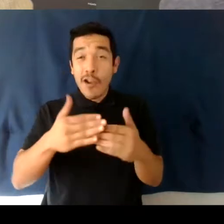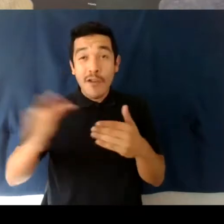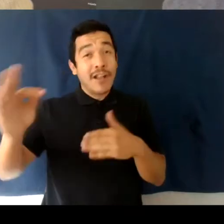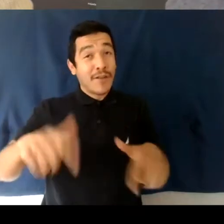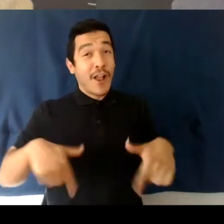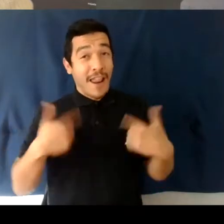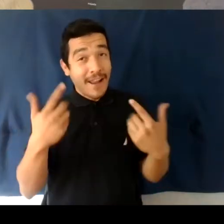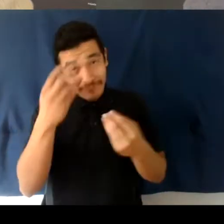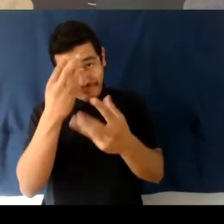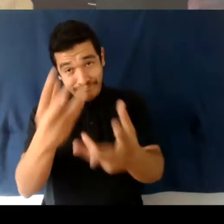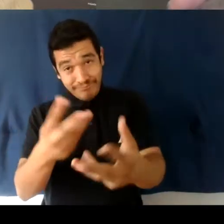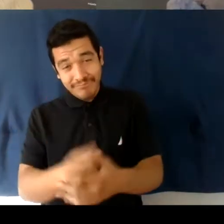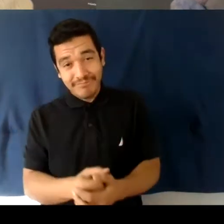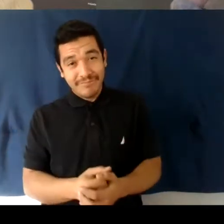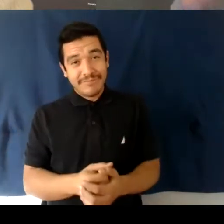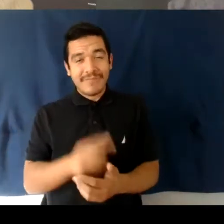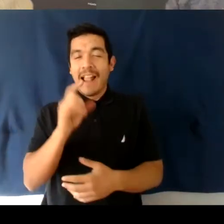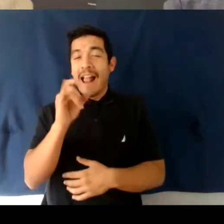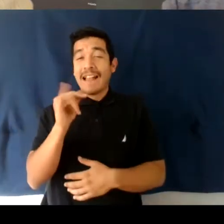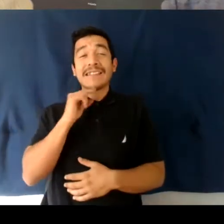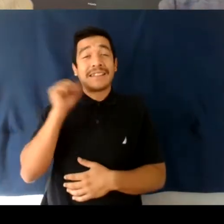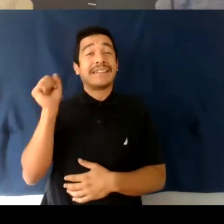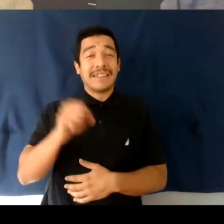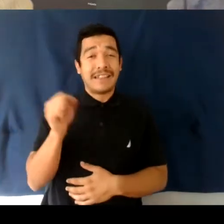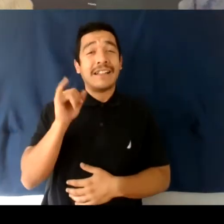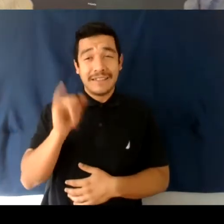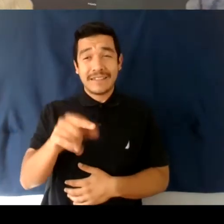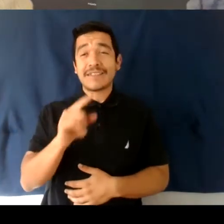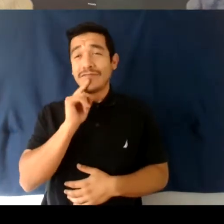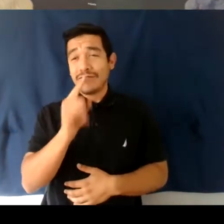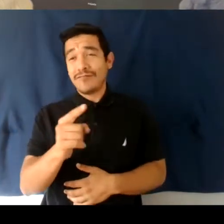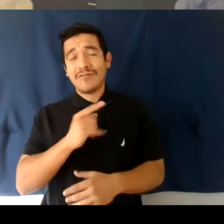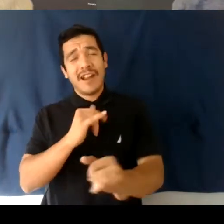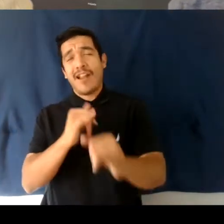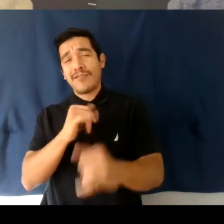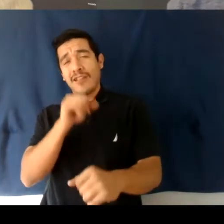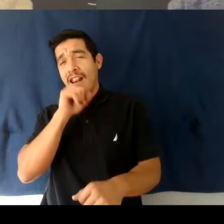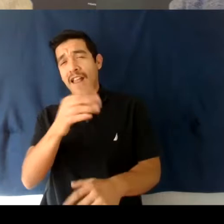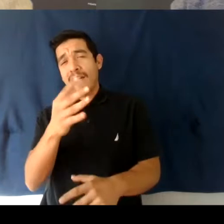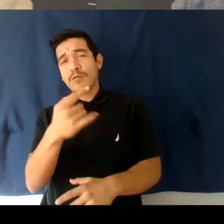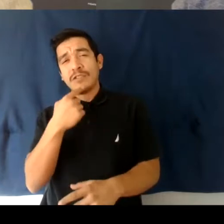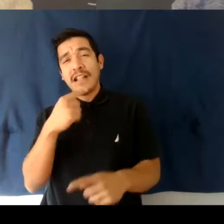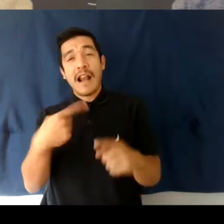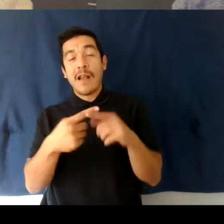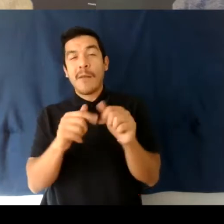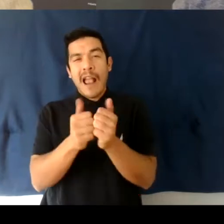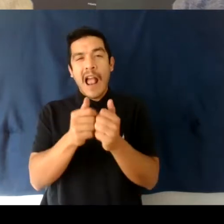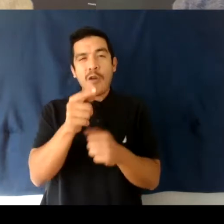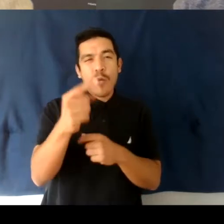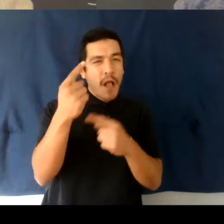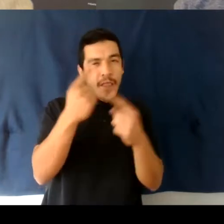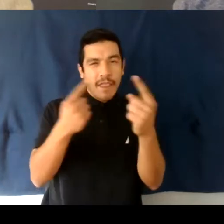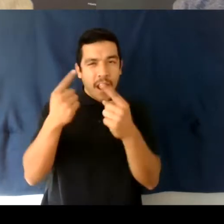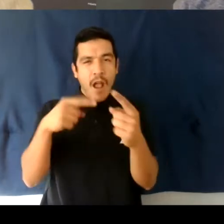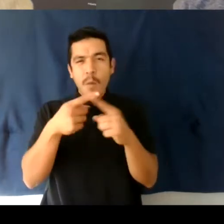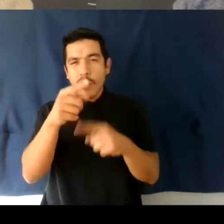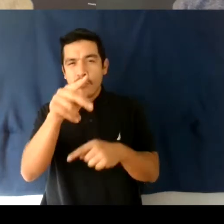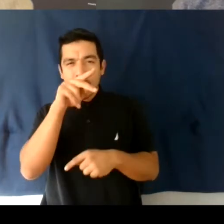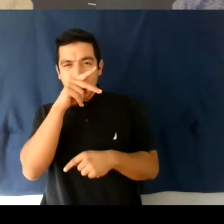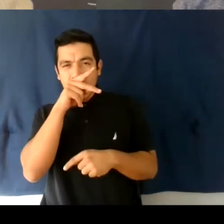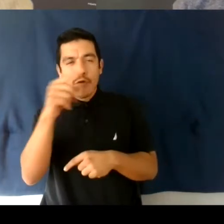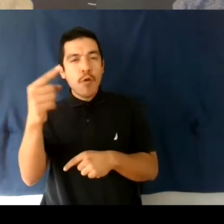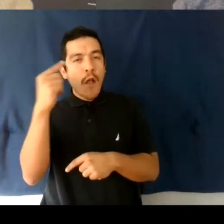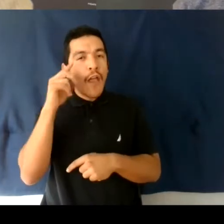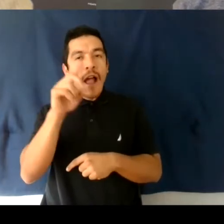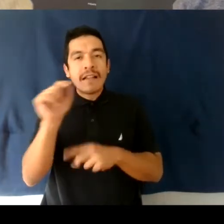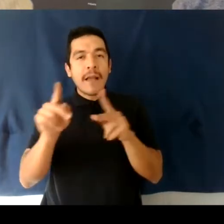Yeah. Yeah, no, that's so true. And I also love what you said, how you thought when you were a kid, you thought that disabled